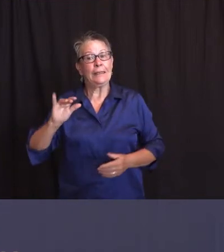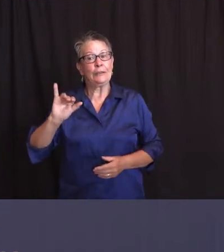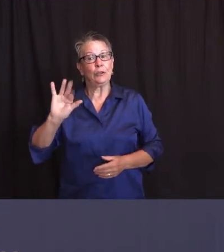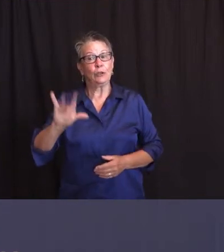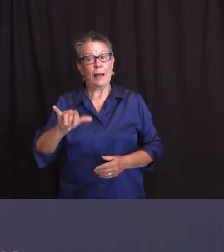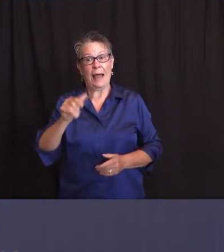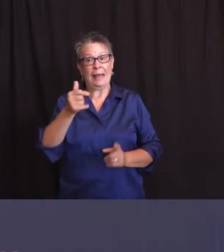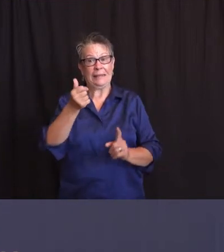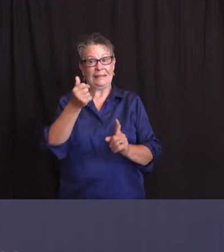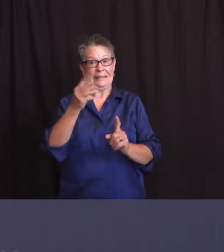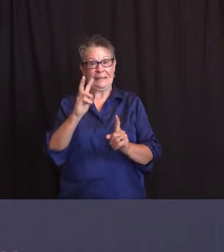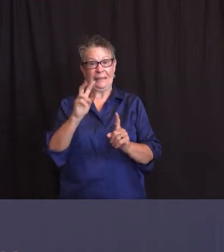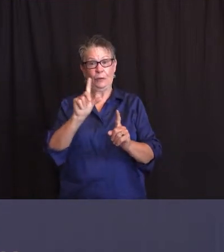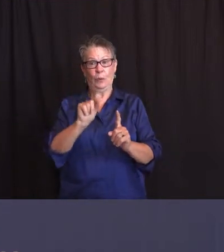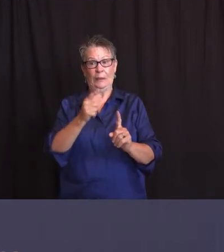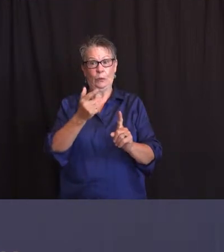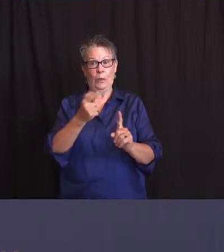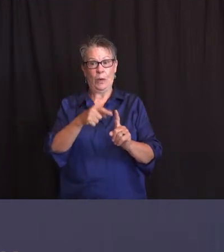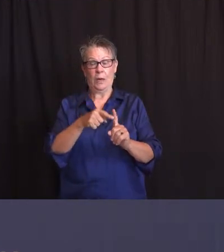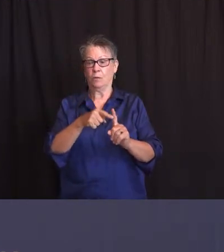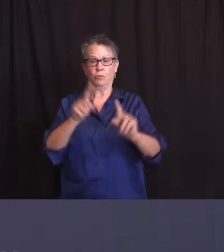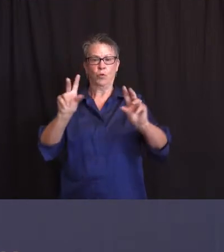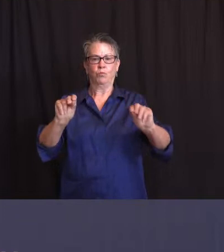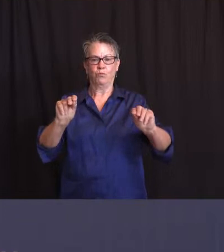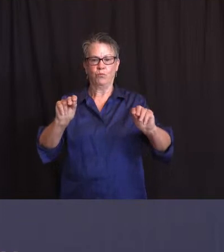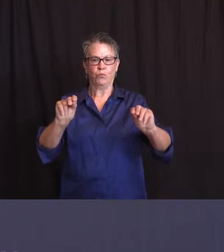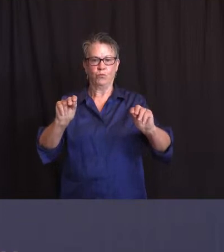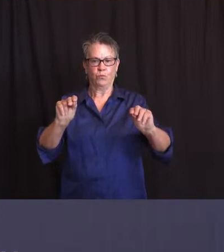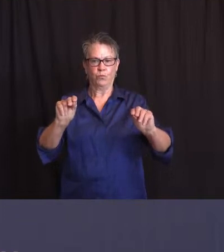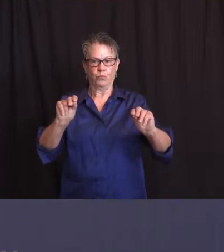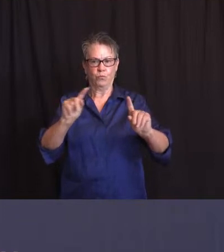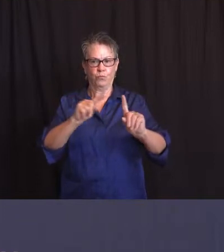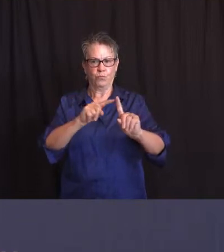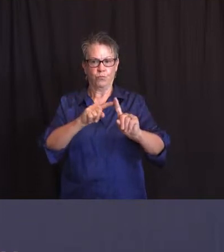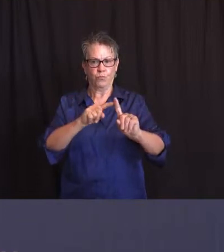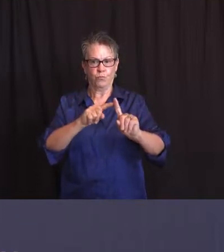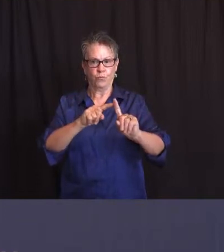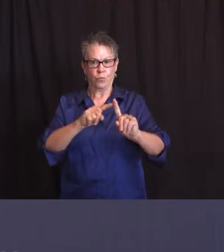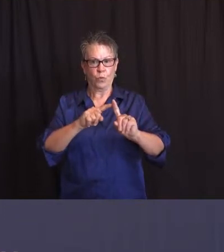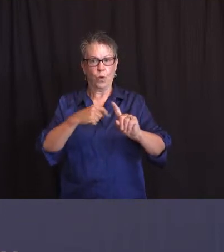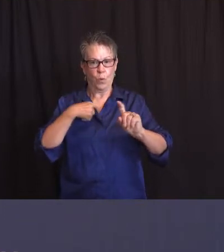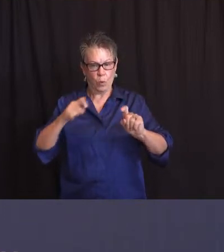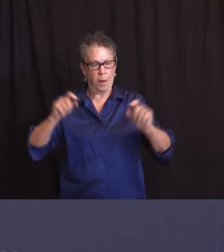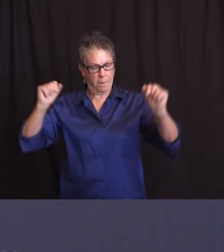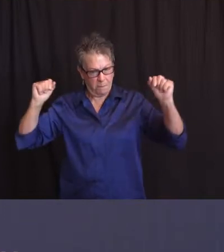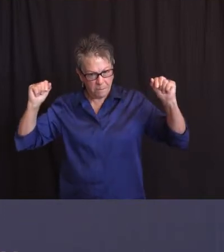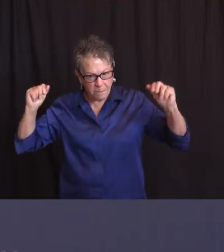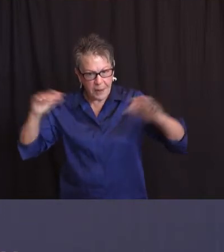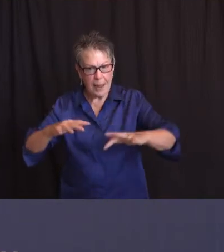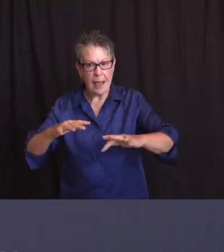no. We fully expect to be back to school Monday through Friday, full